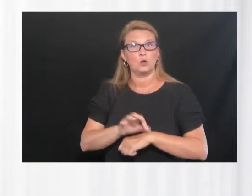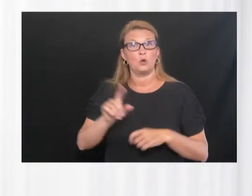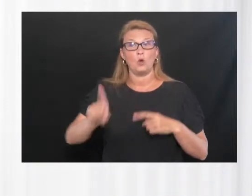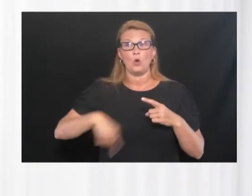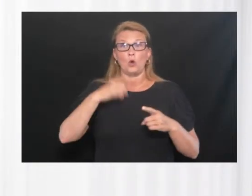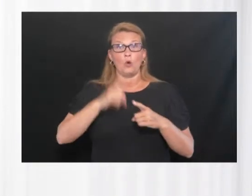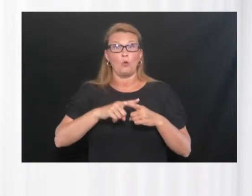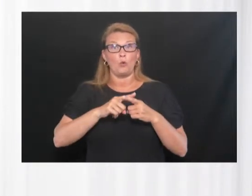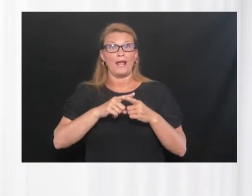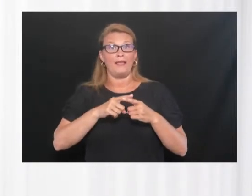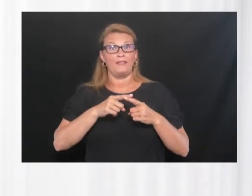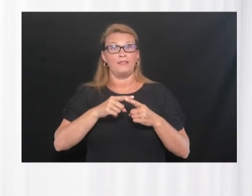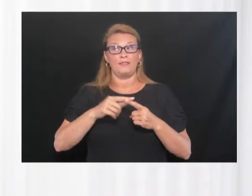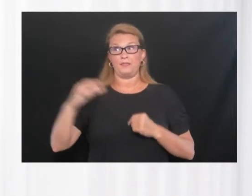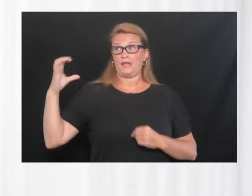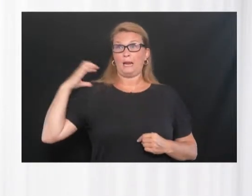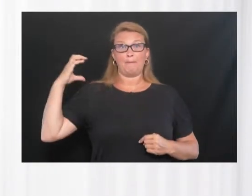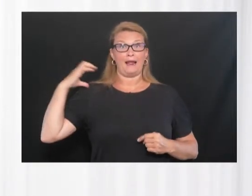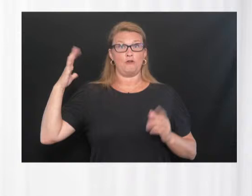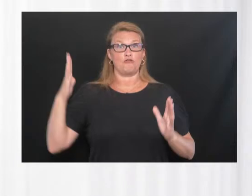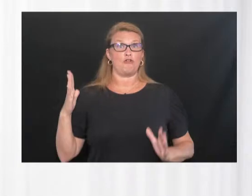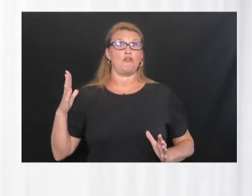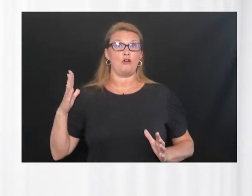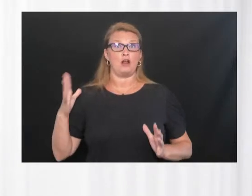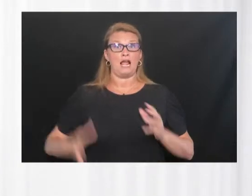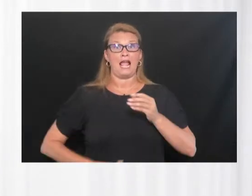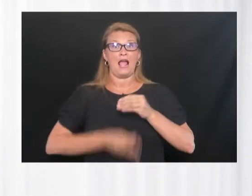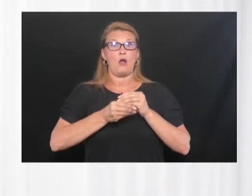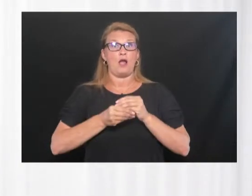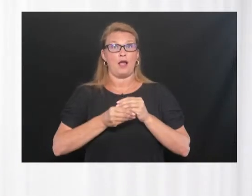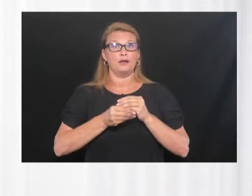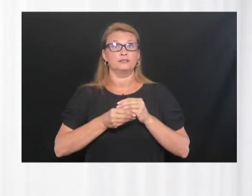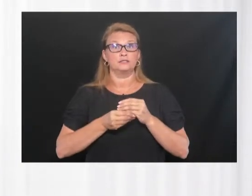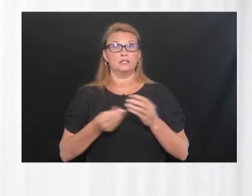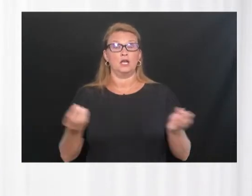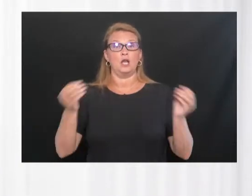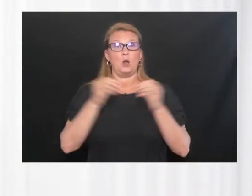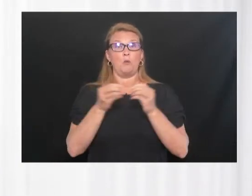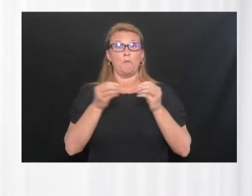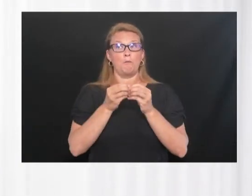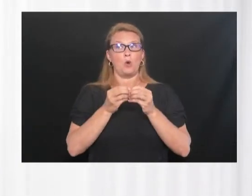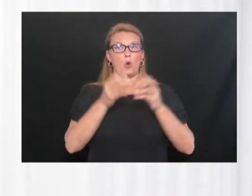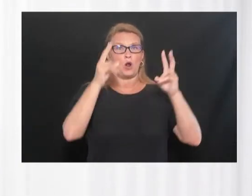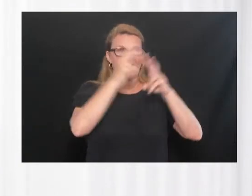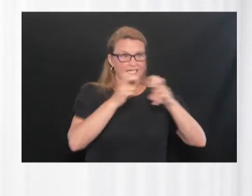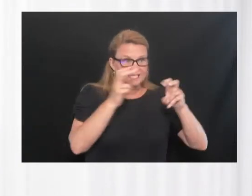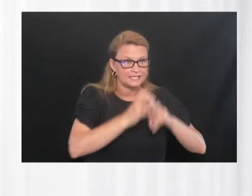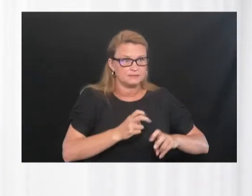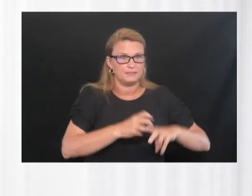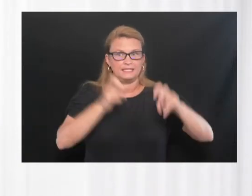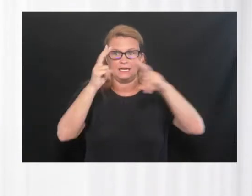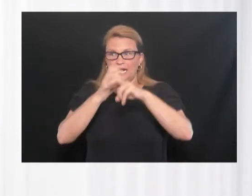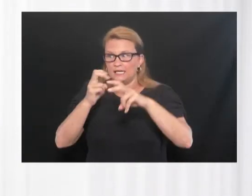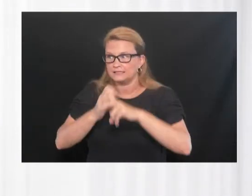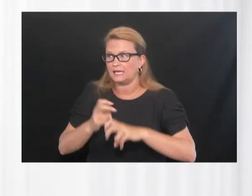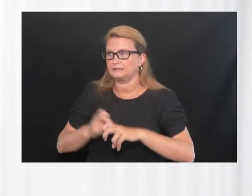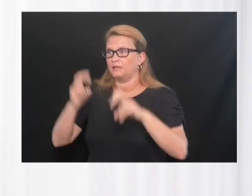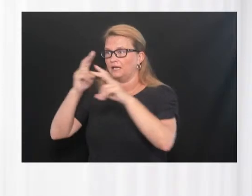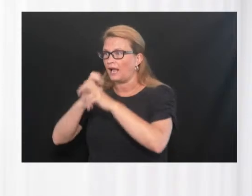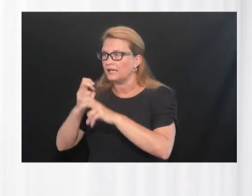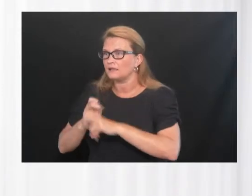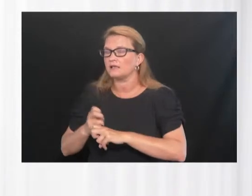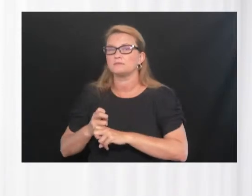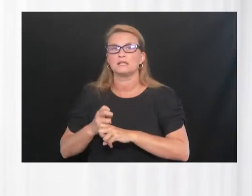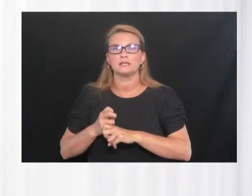commander asks for an additional and a more regular battlefield assessment of certain things out there in front